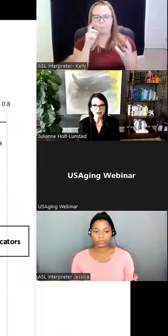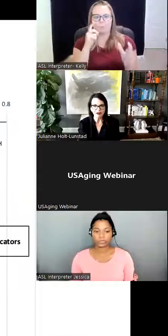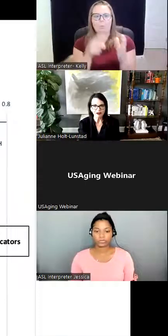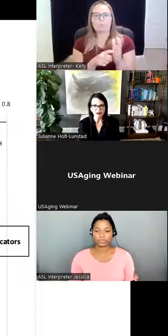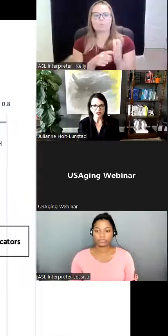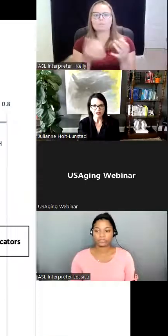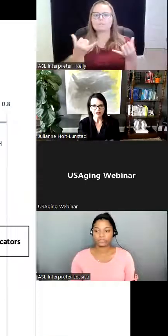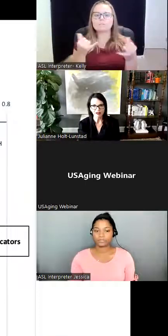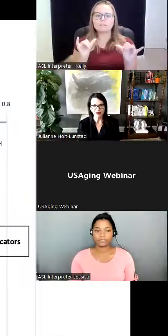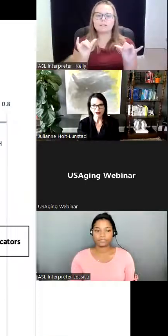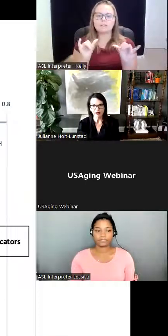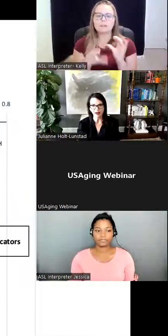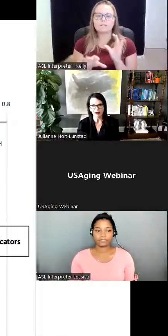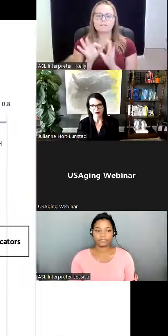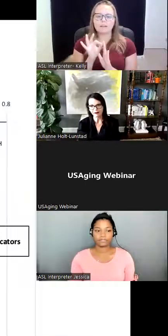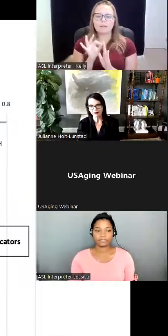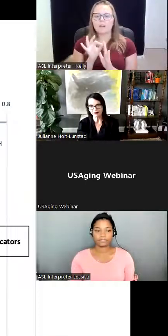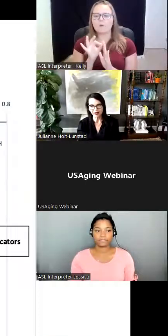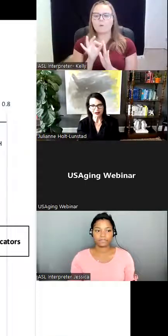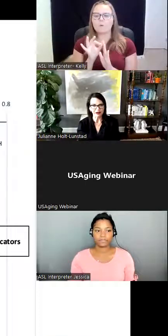they're still found to be